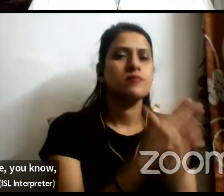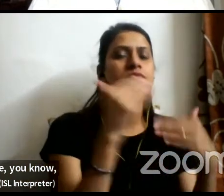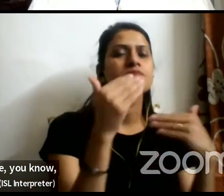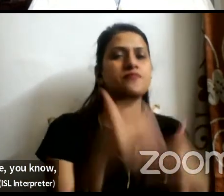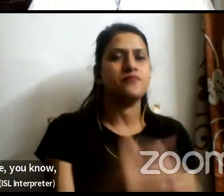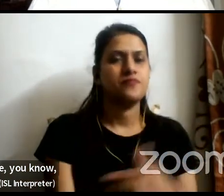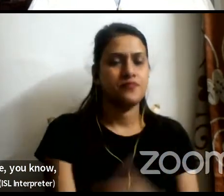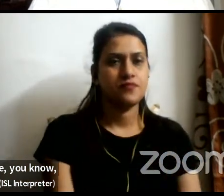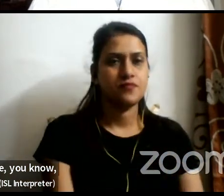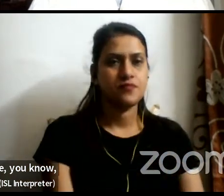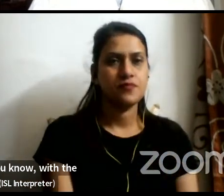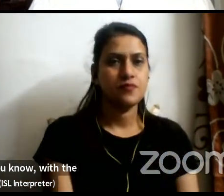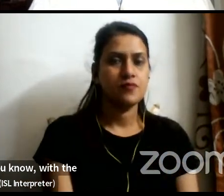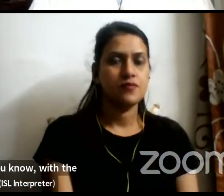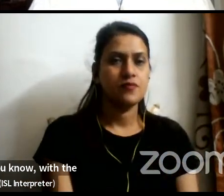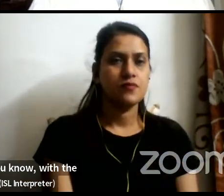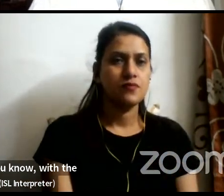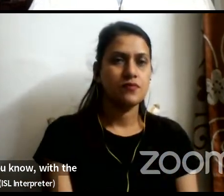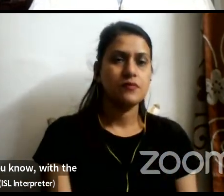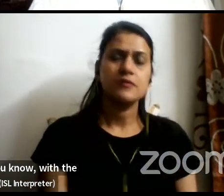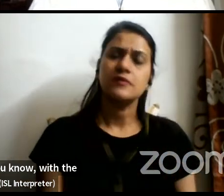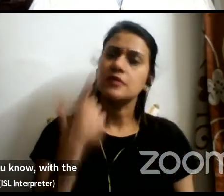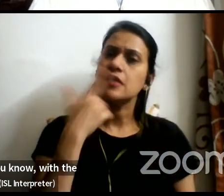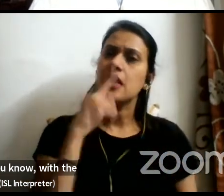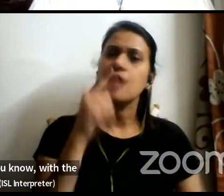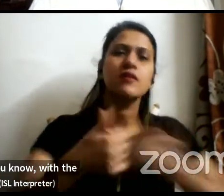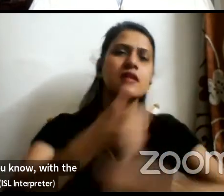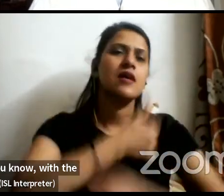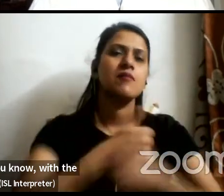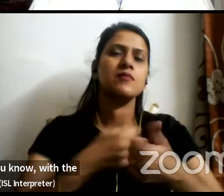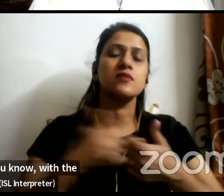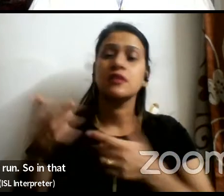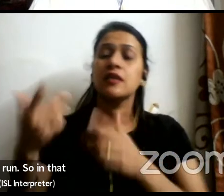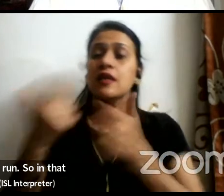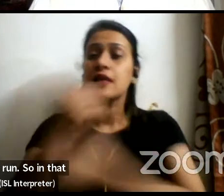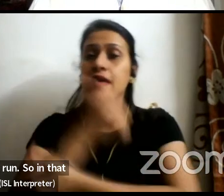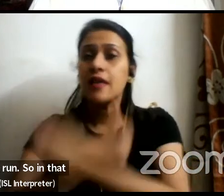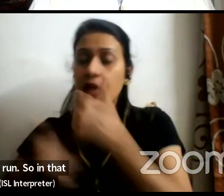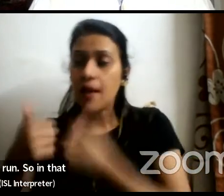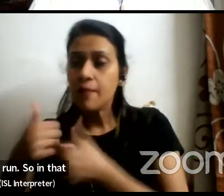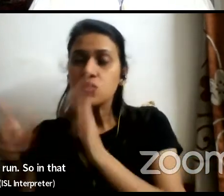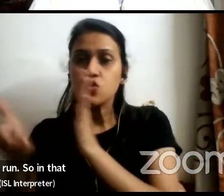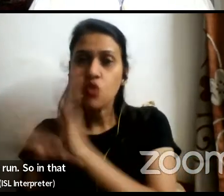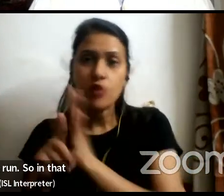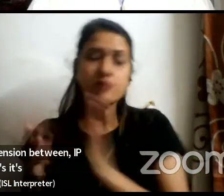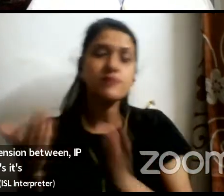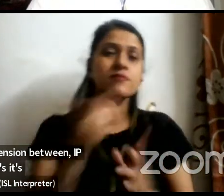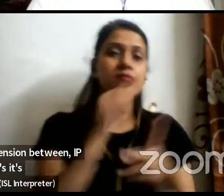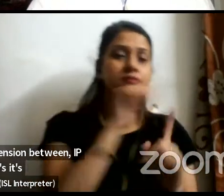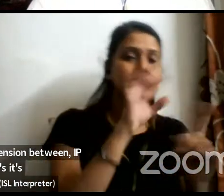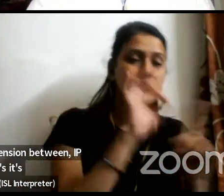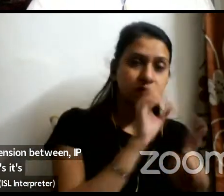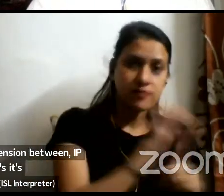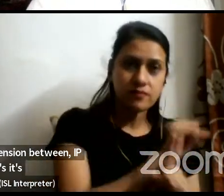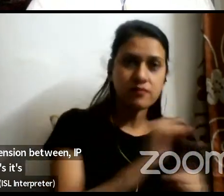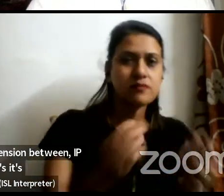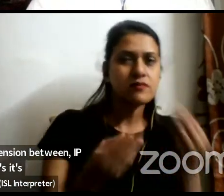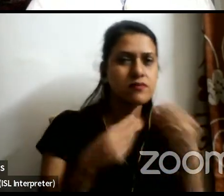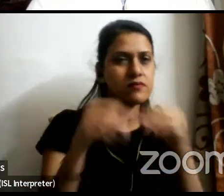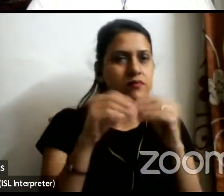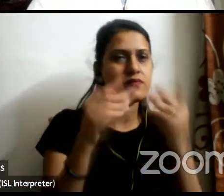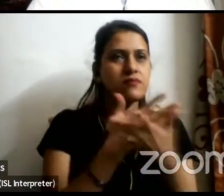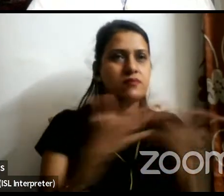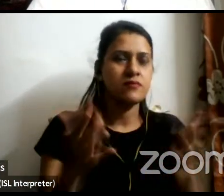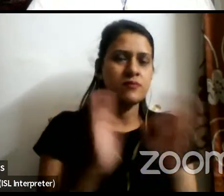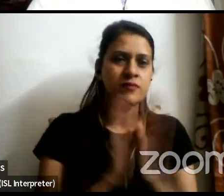so there's always tension between IP and competition law, but it's a positive tension. It is geared towards creating more product.